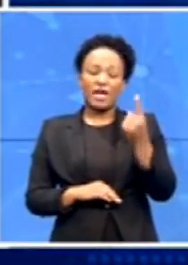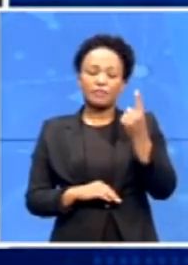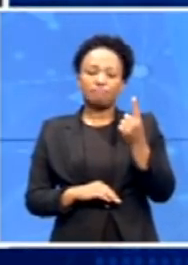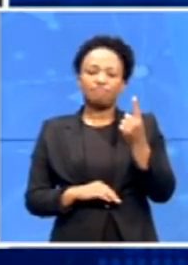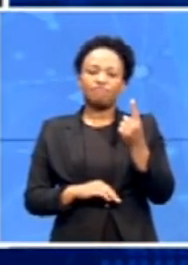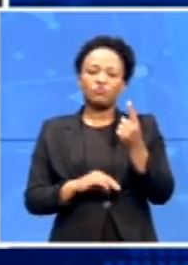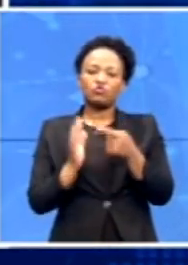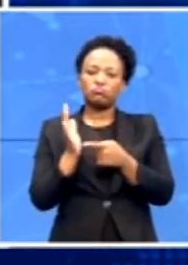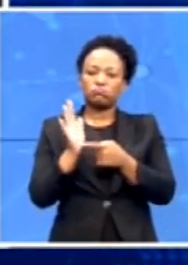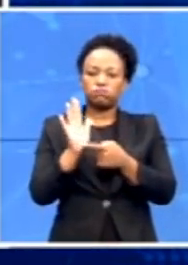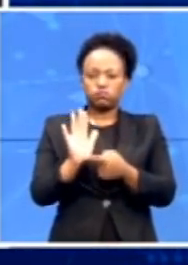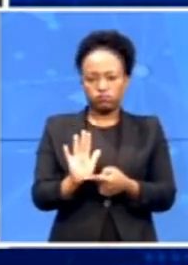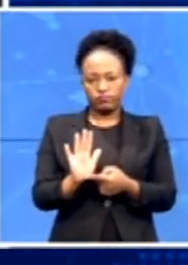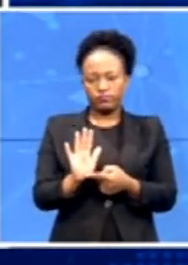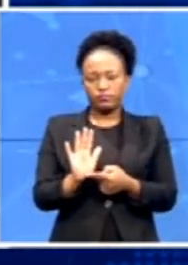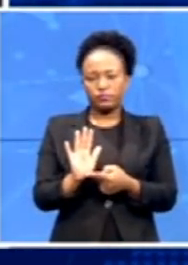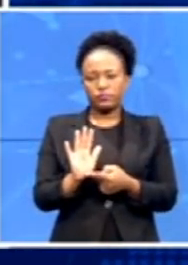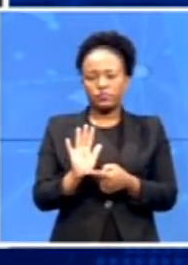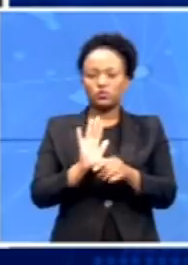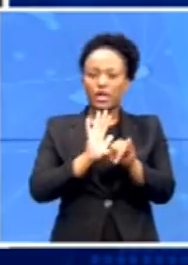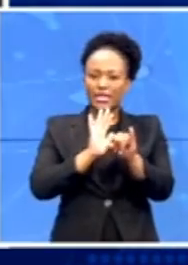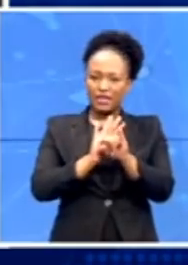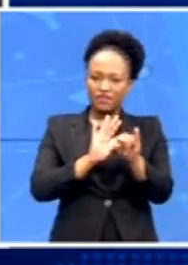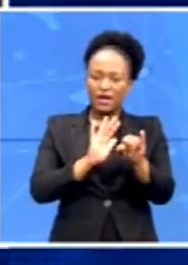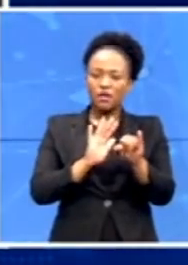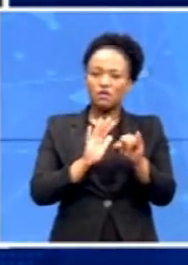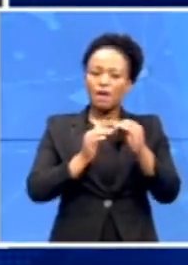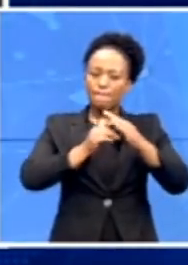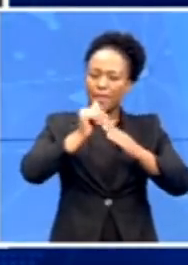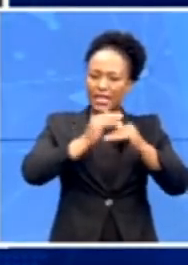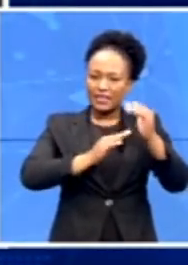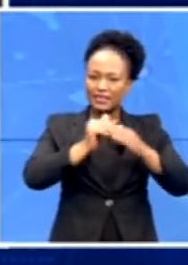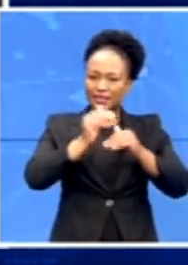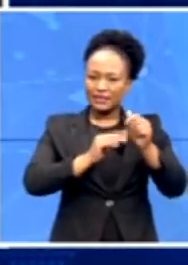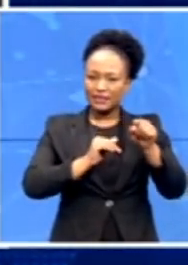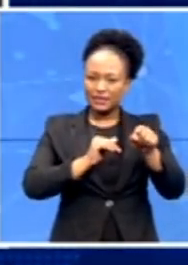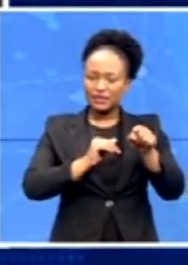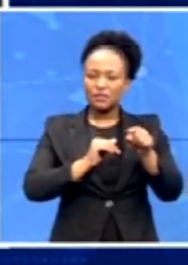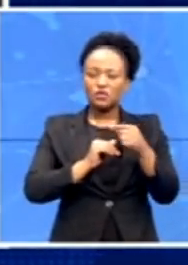the property to be referring to Tether Field.